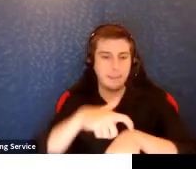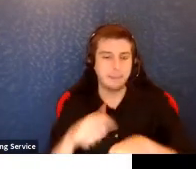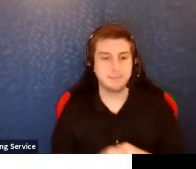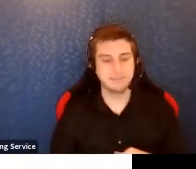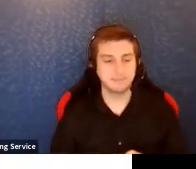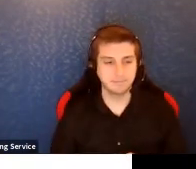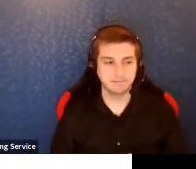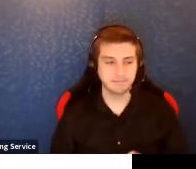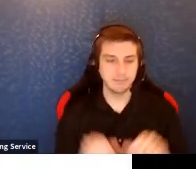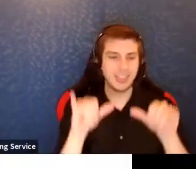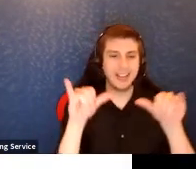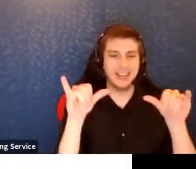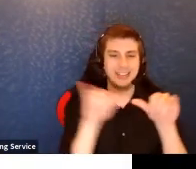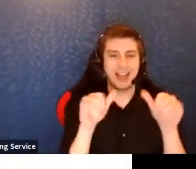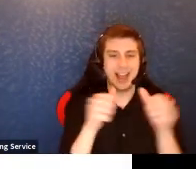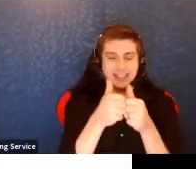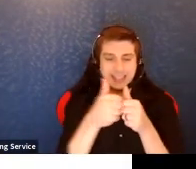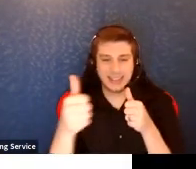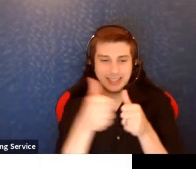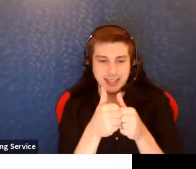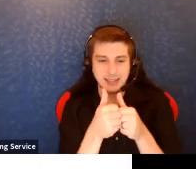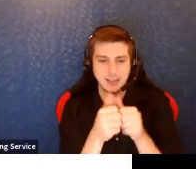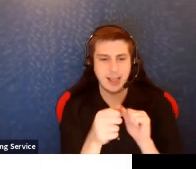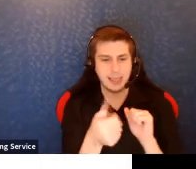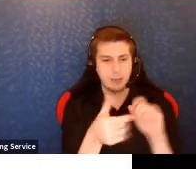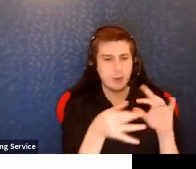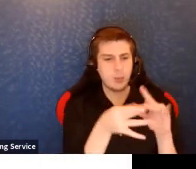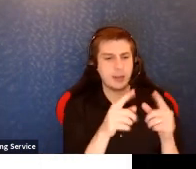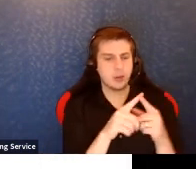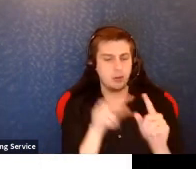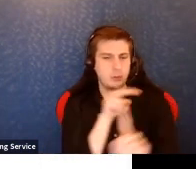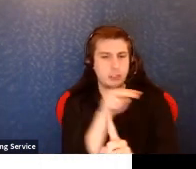Size and distance illusion. So a little bit tied in with that perspective illusion.